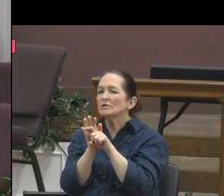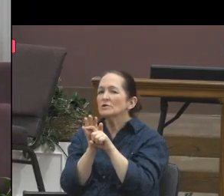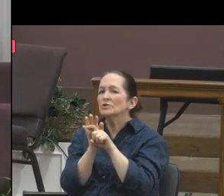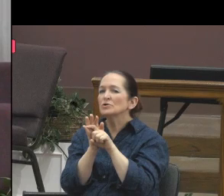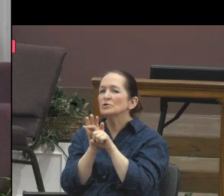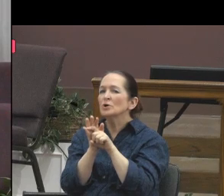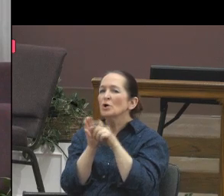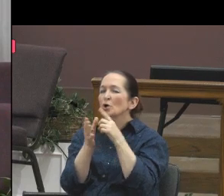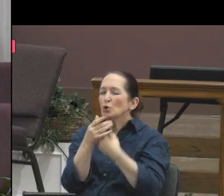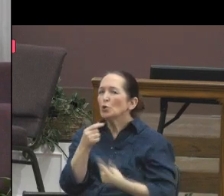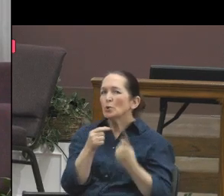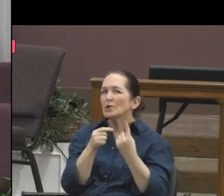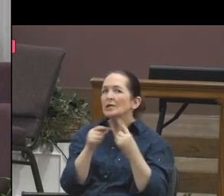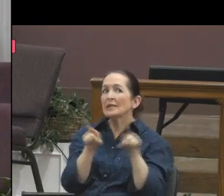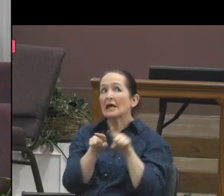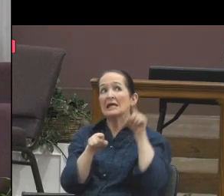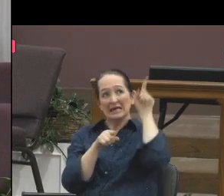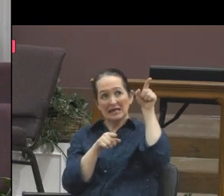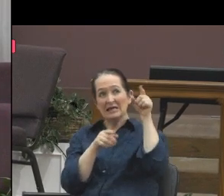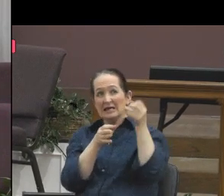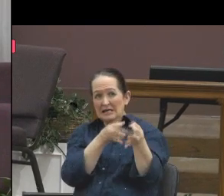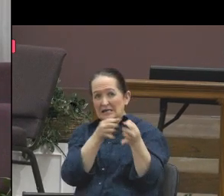unity as He has defined unity?